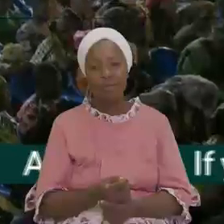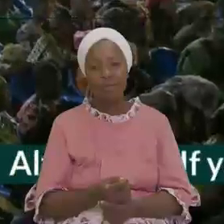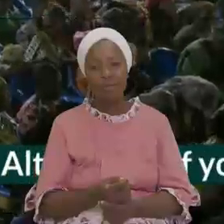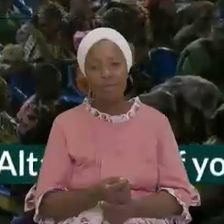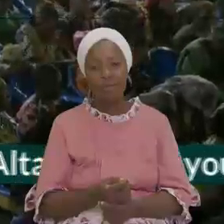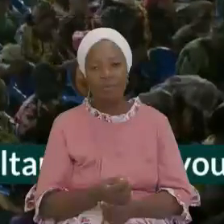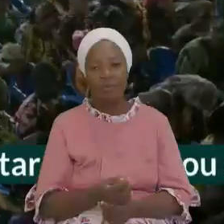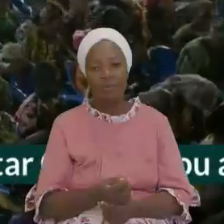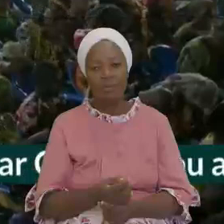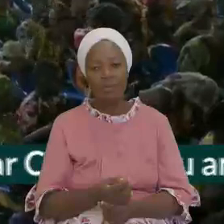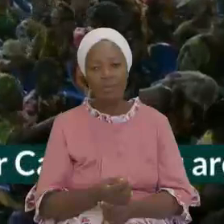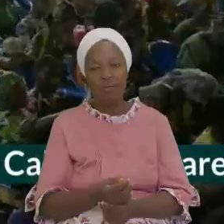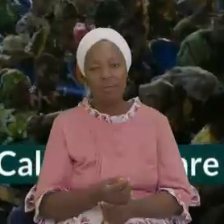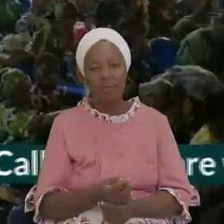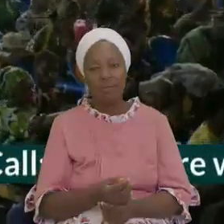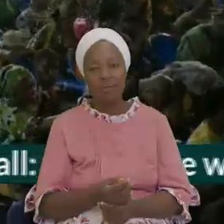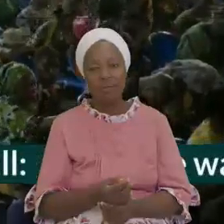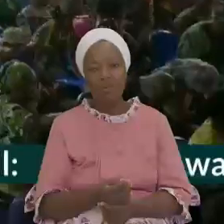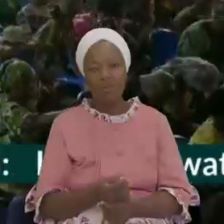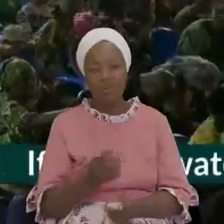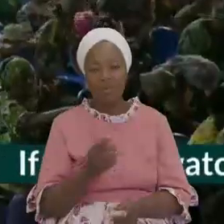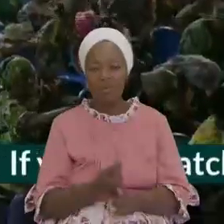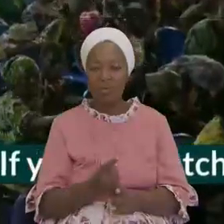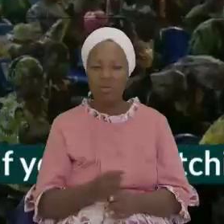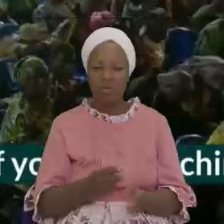Just make sign, then we know.